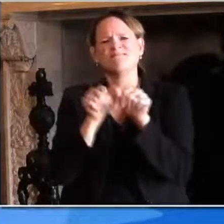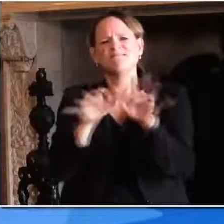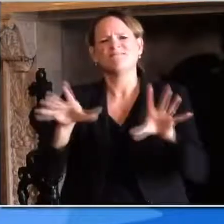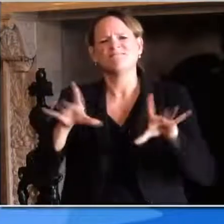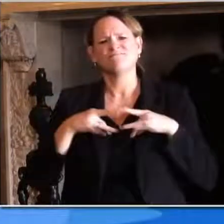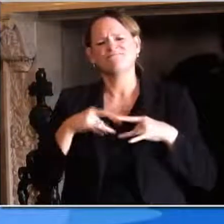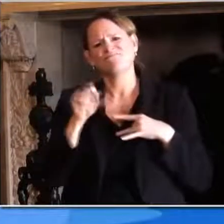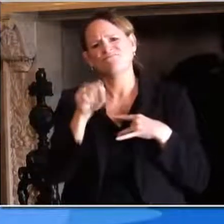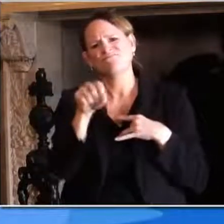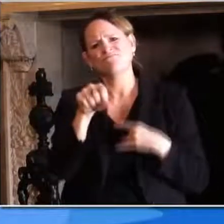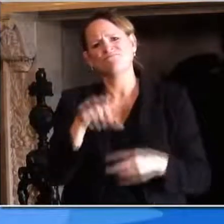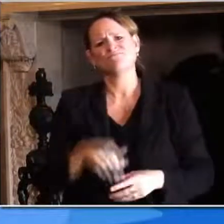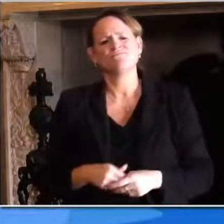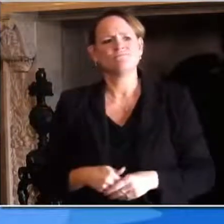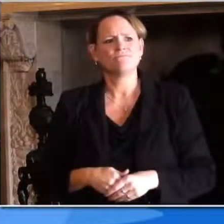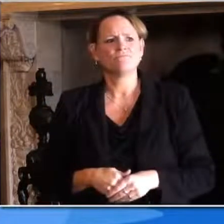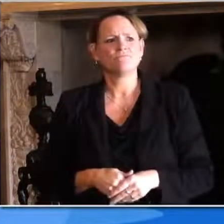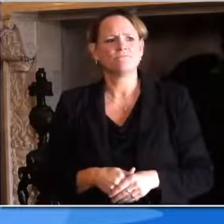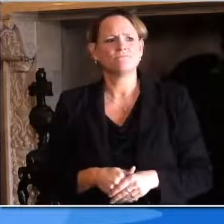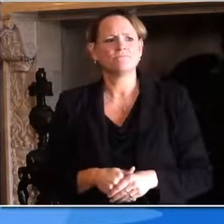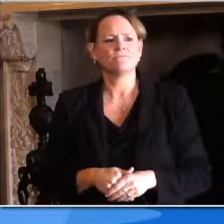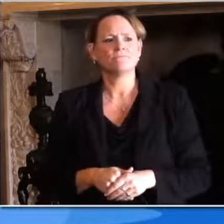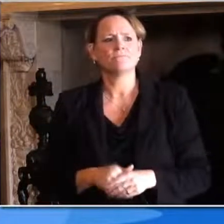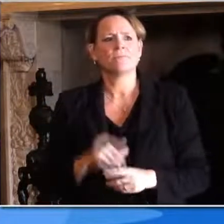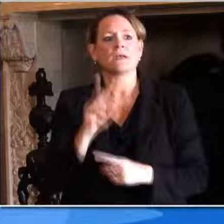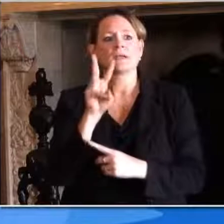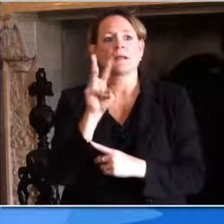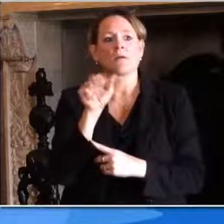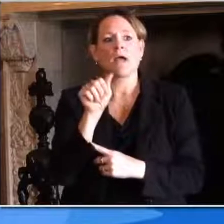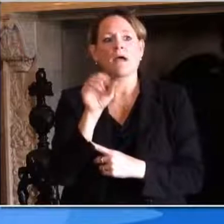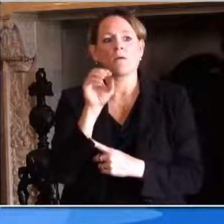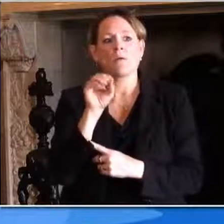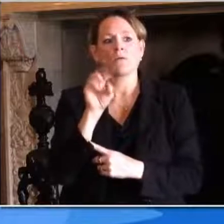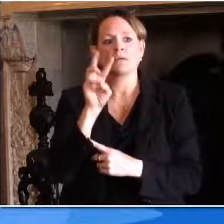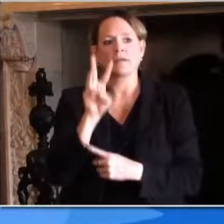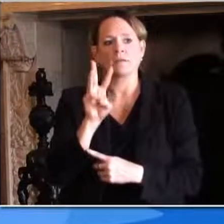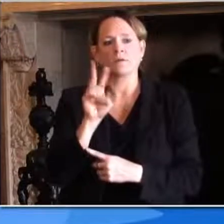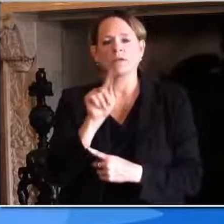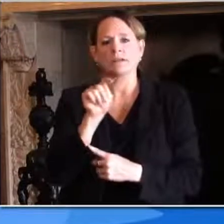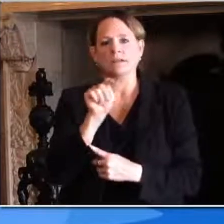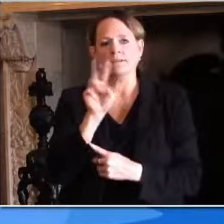from WAOW TV in Wausau. Mason?